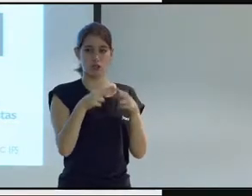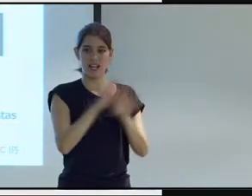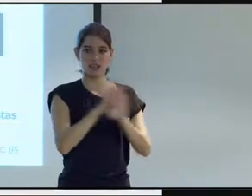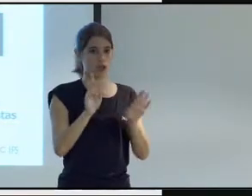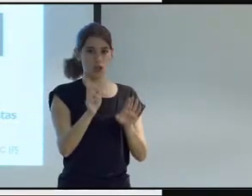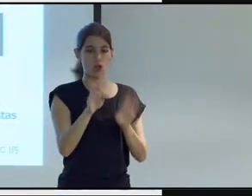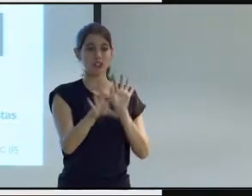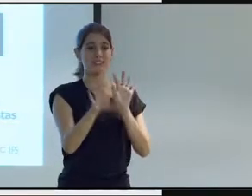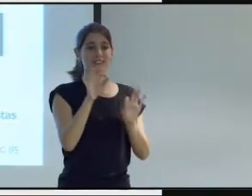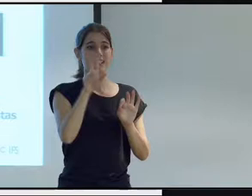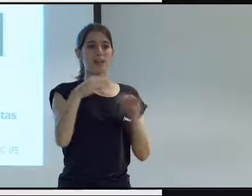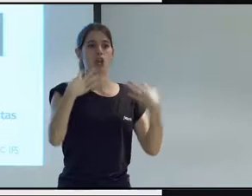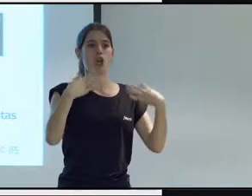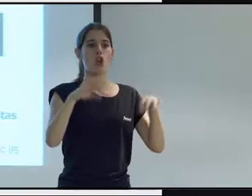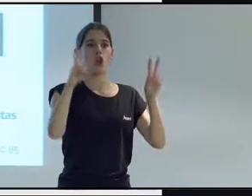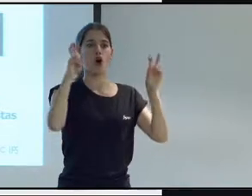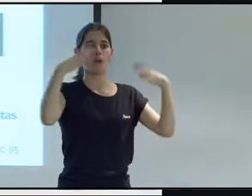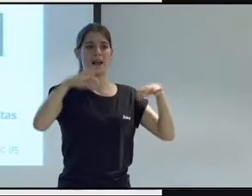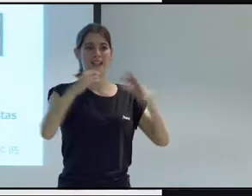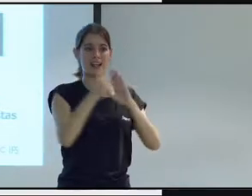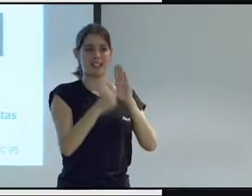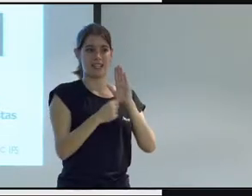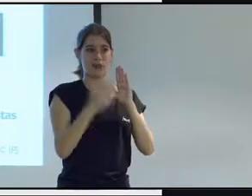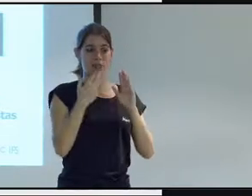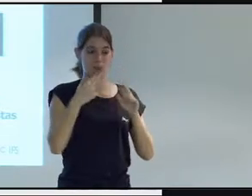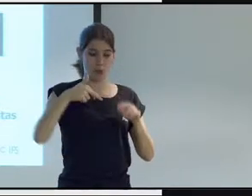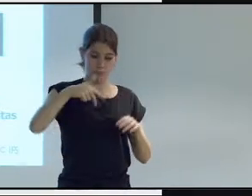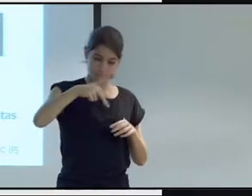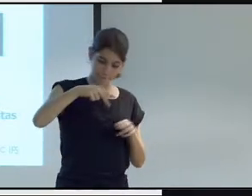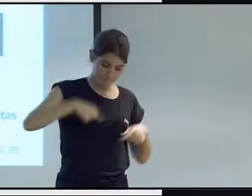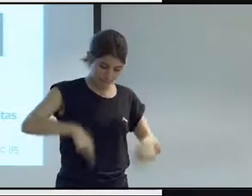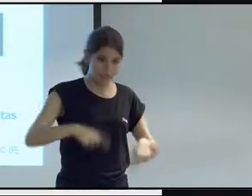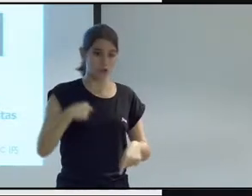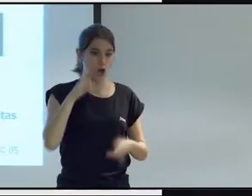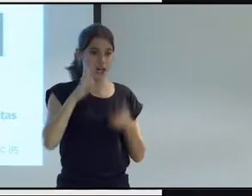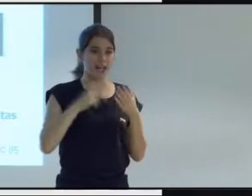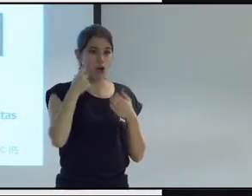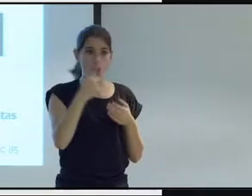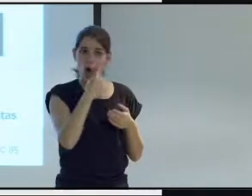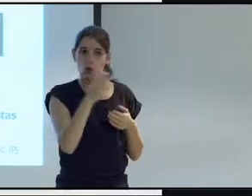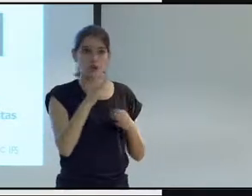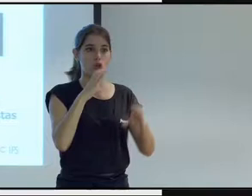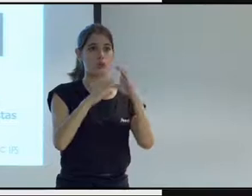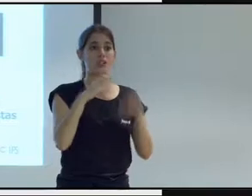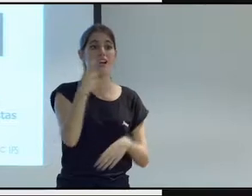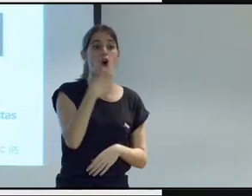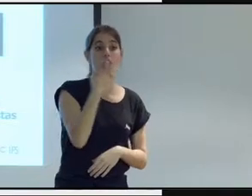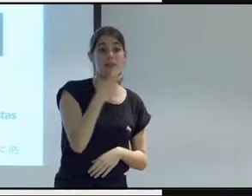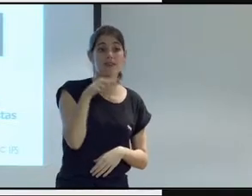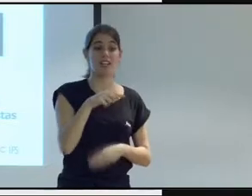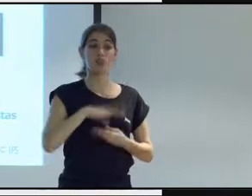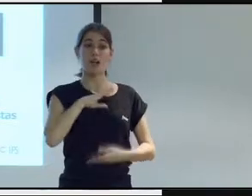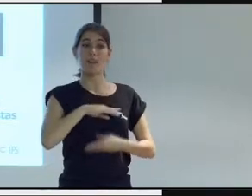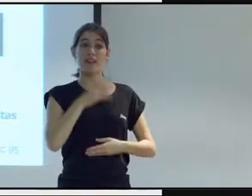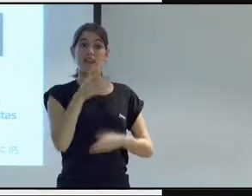construction, we also speak about something that is normal, to walk on one legs, to read with one's eyes, to be able to speak